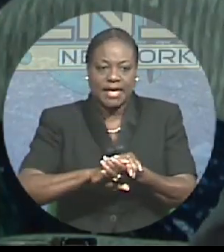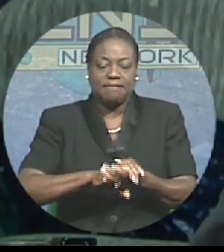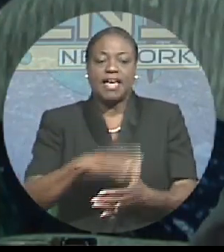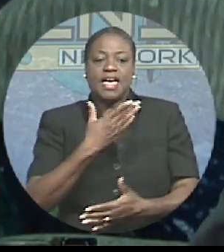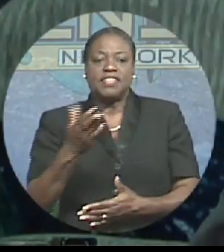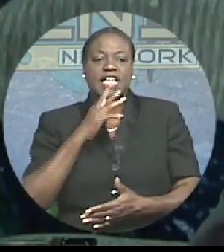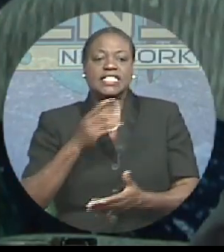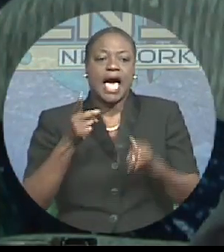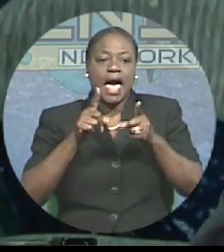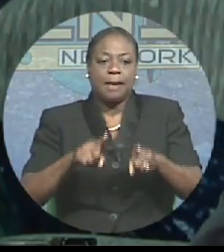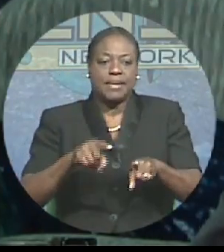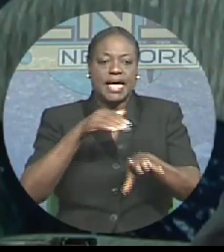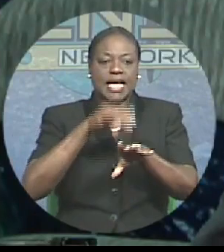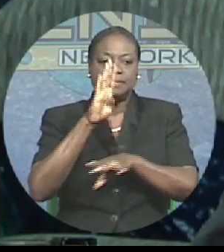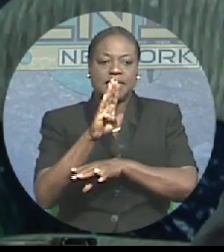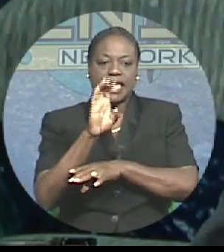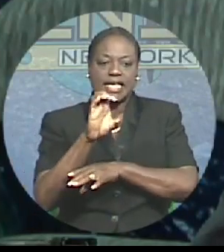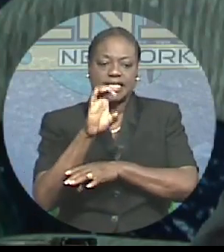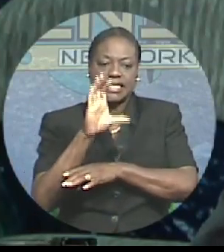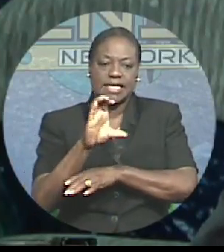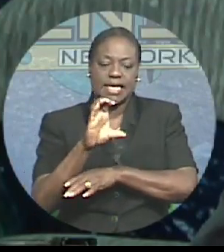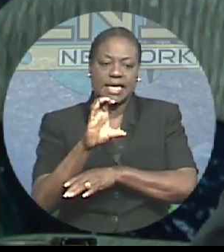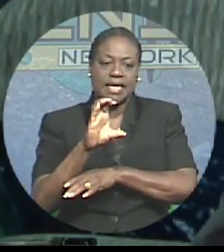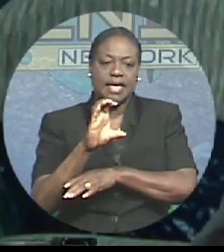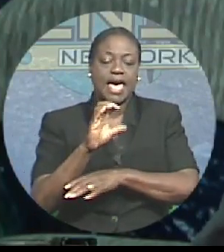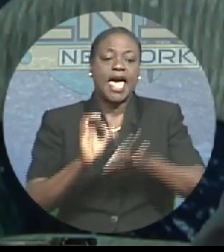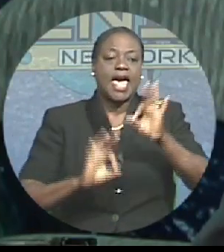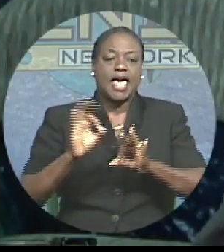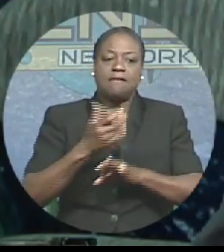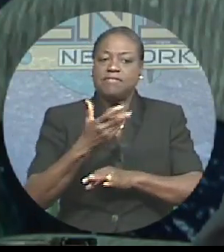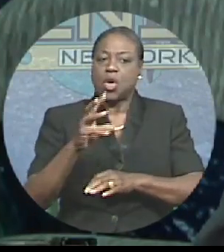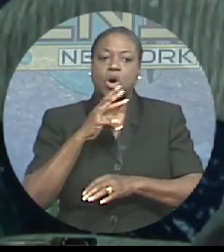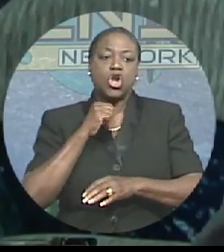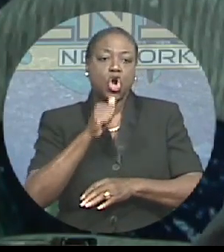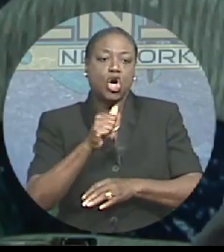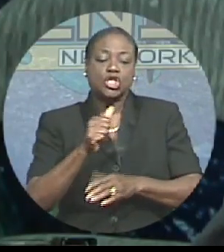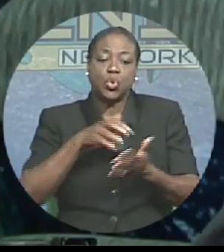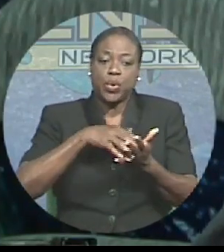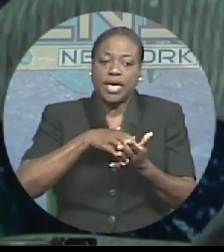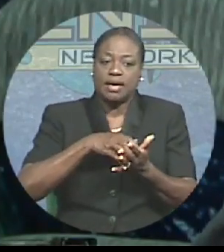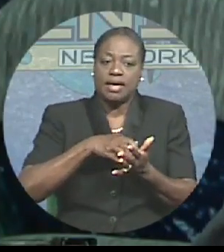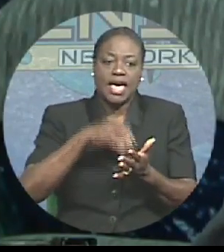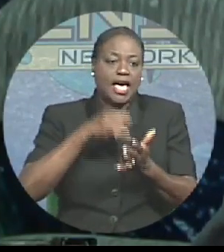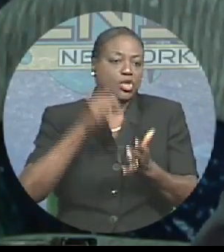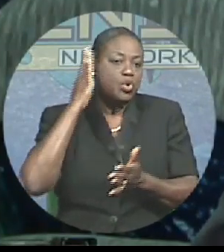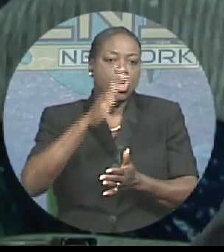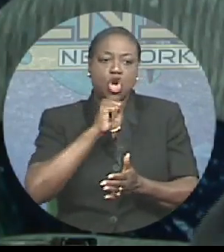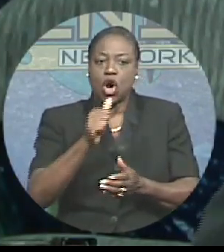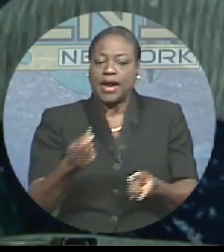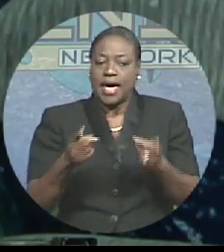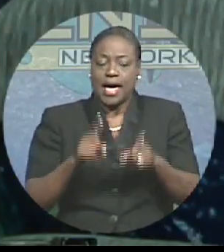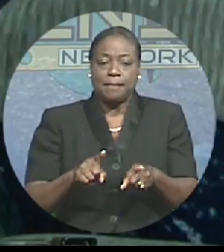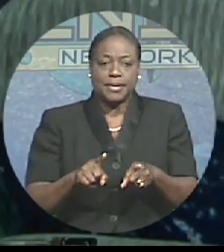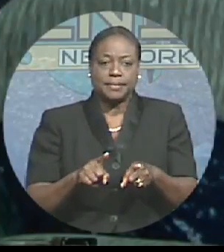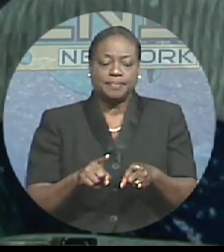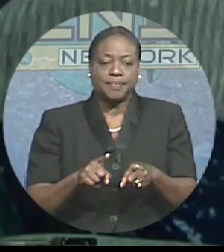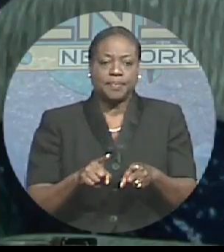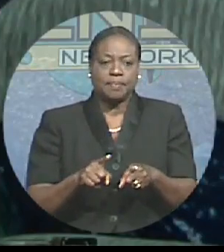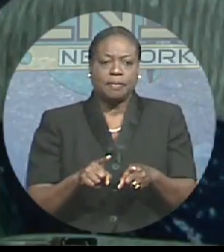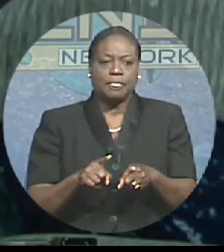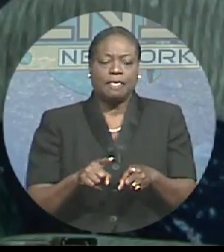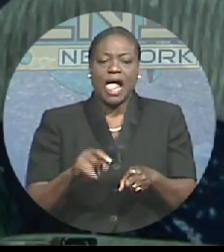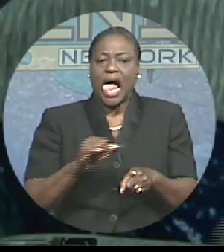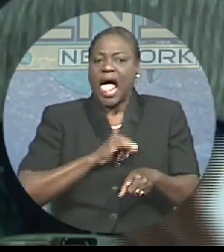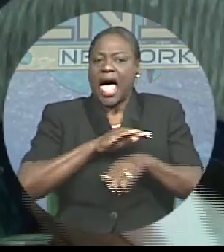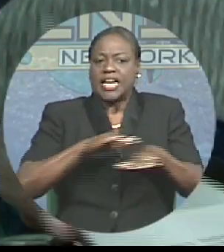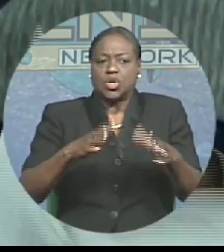things are happening at BEC that if they were not weak, would not be happening. Such as what? Well,